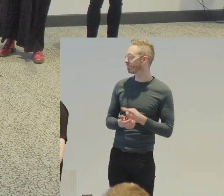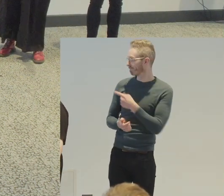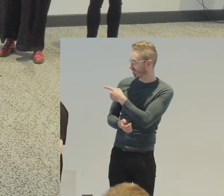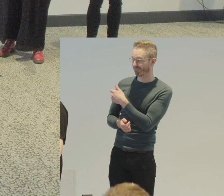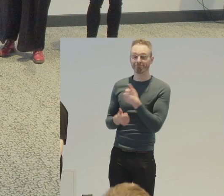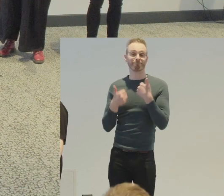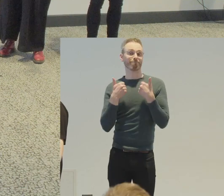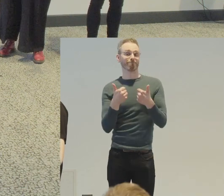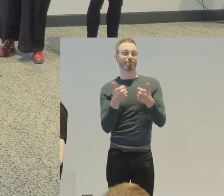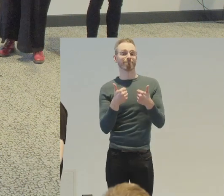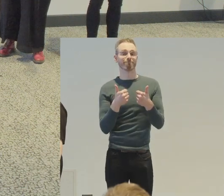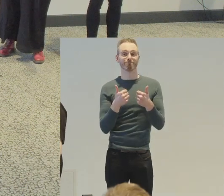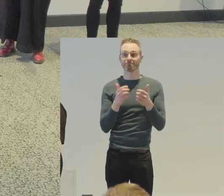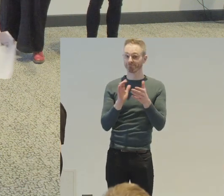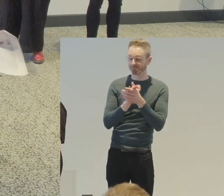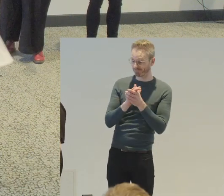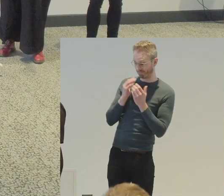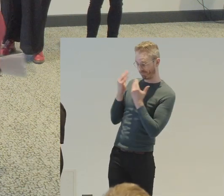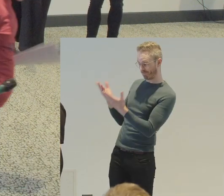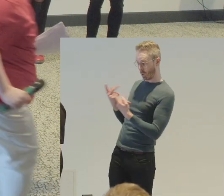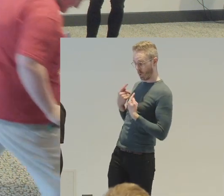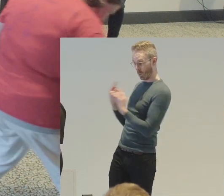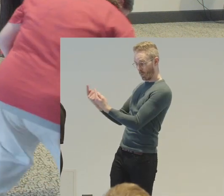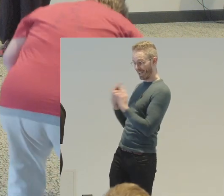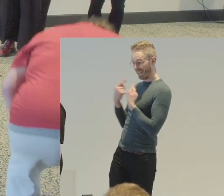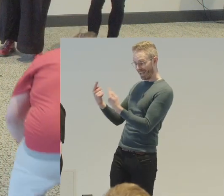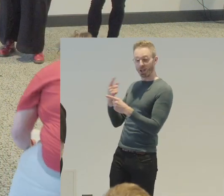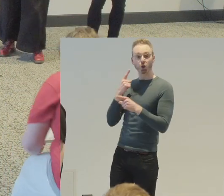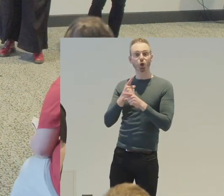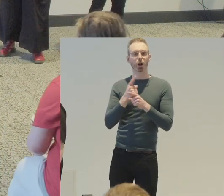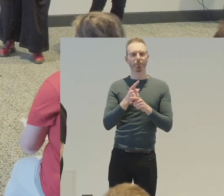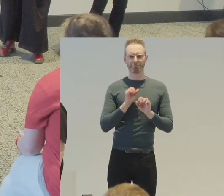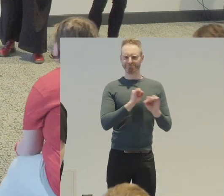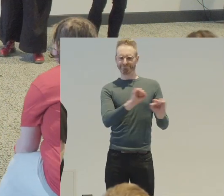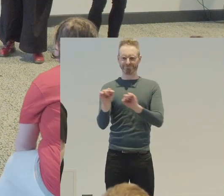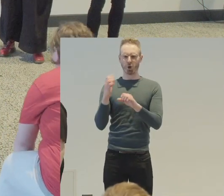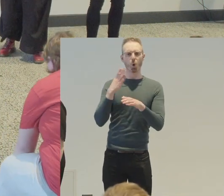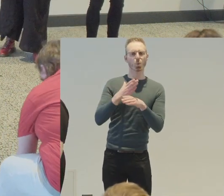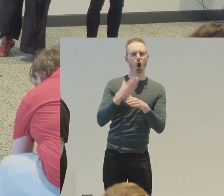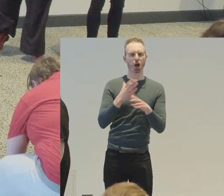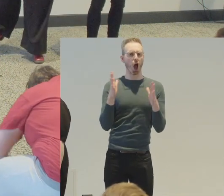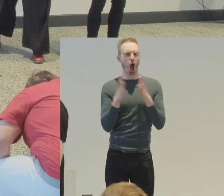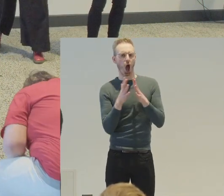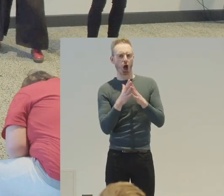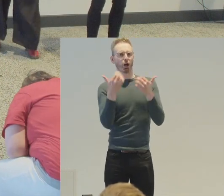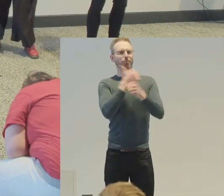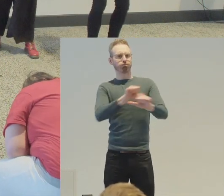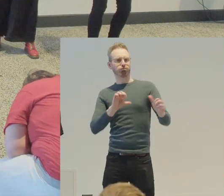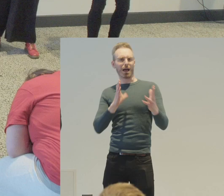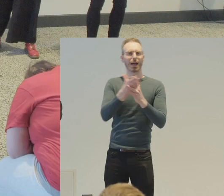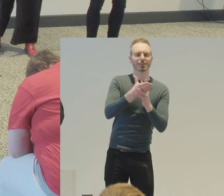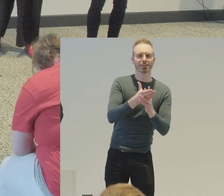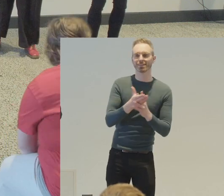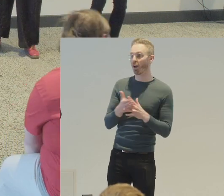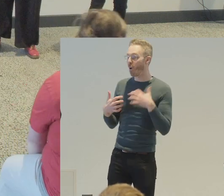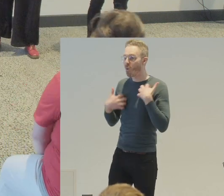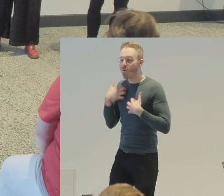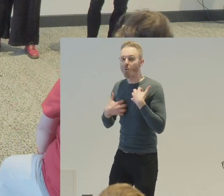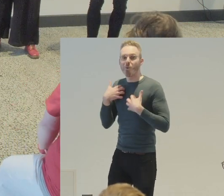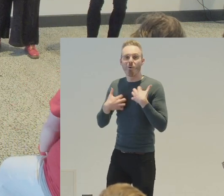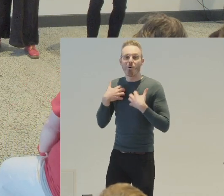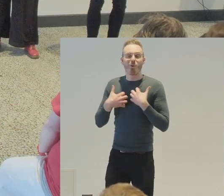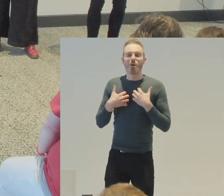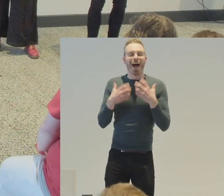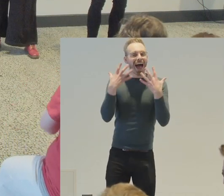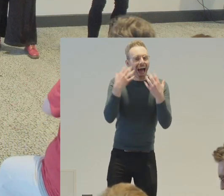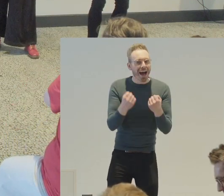Yeah. Charlene, we're going to talk about making work accessible. Oh, yes, very exciting. And we've got some examples,